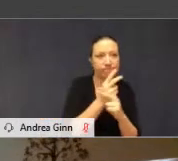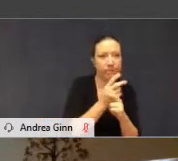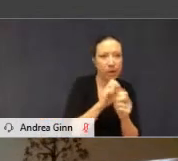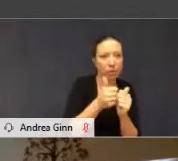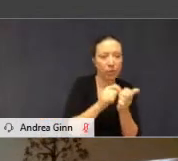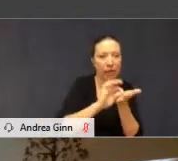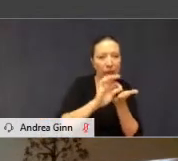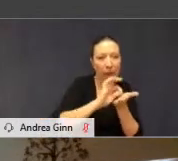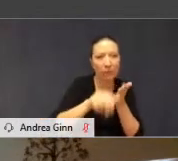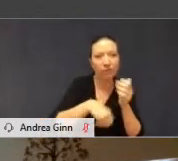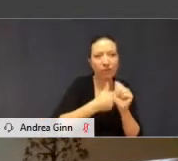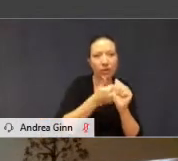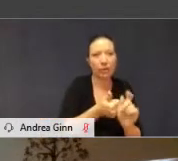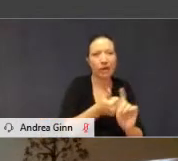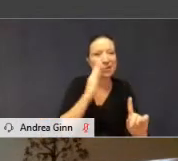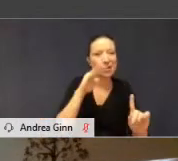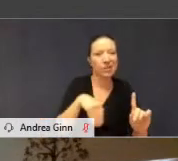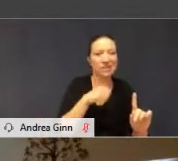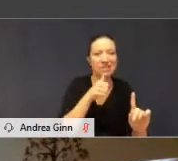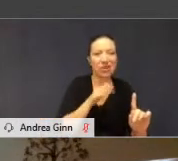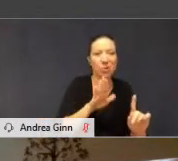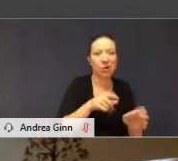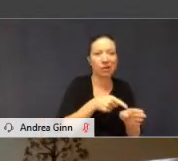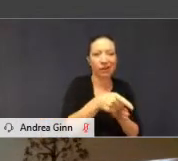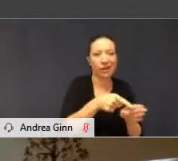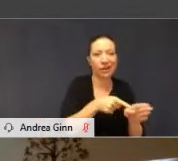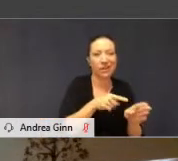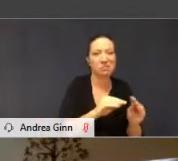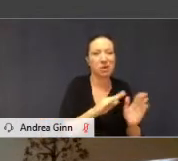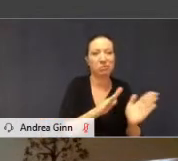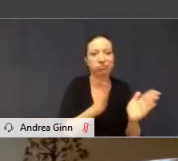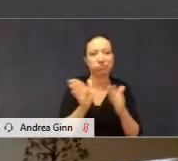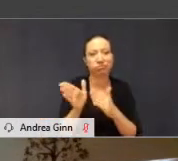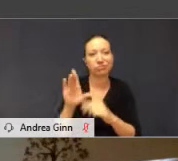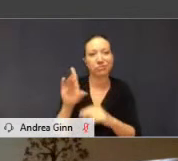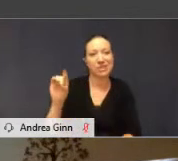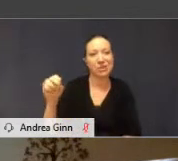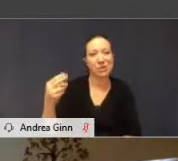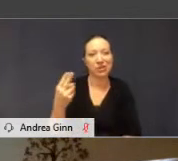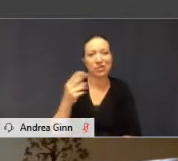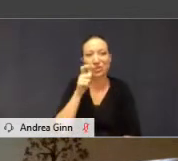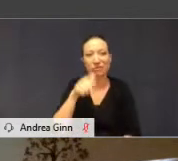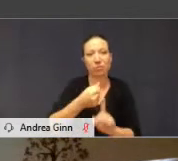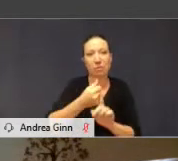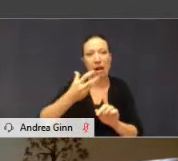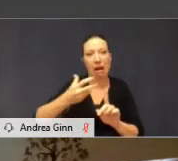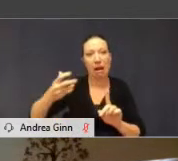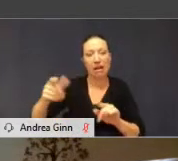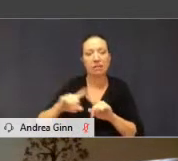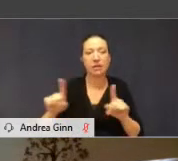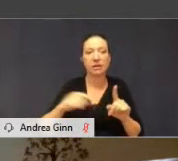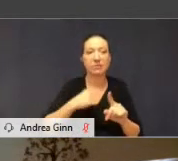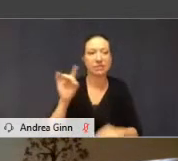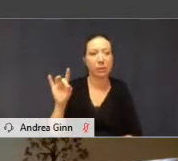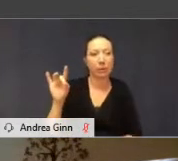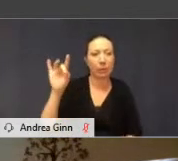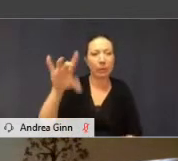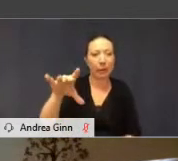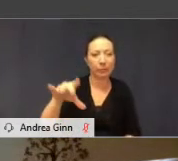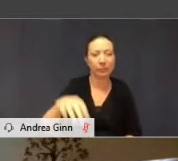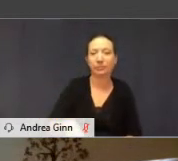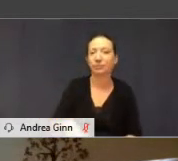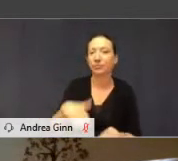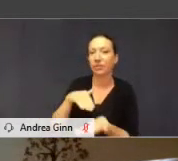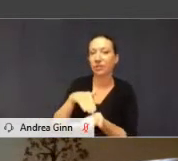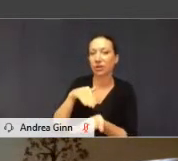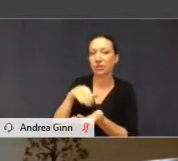not your area, it's more DOH, so you don't have to spend much time answering that question. I'm just throwing it out there. Yeah, I think it is,